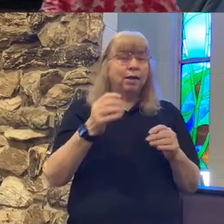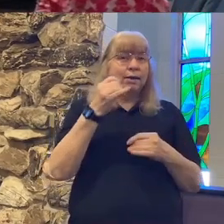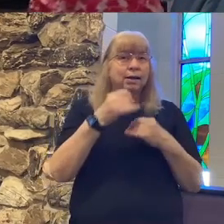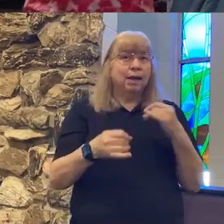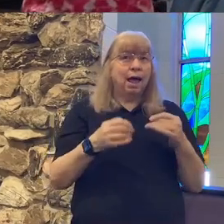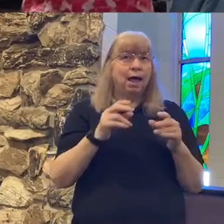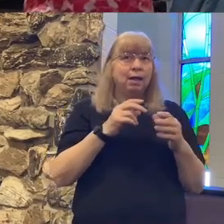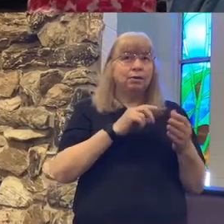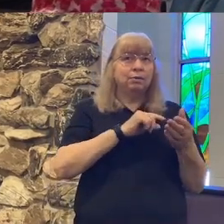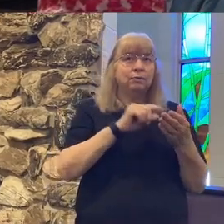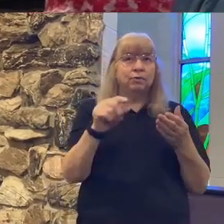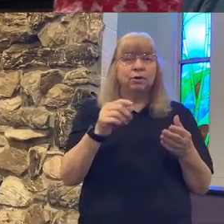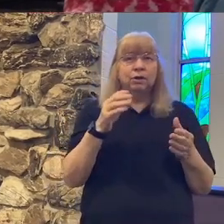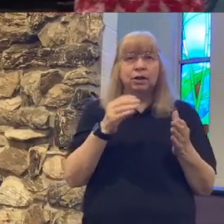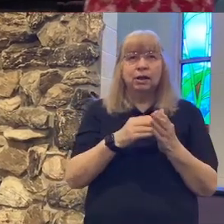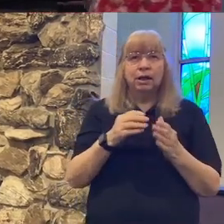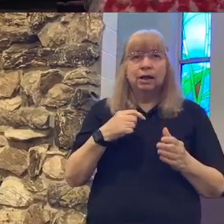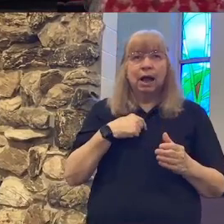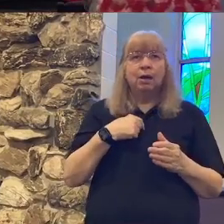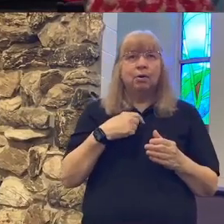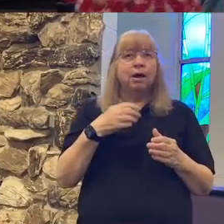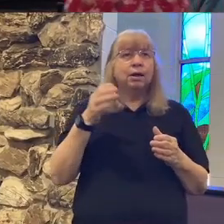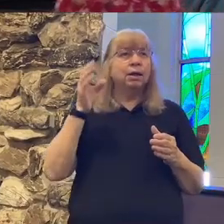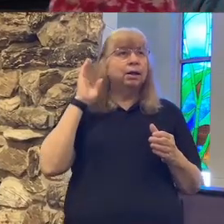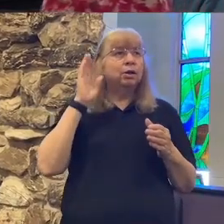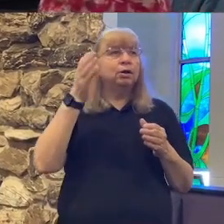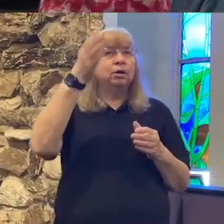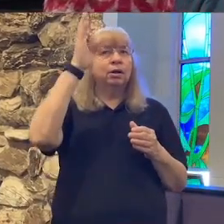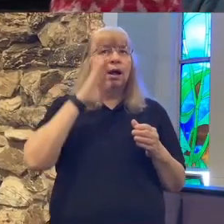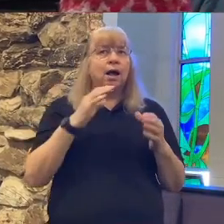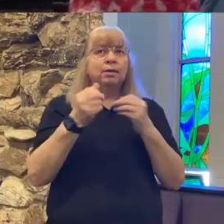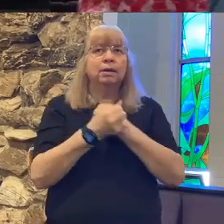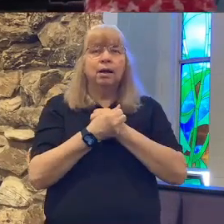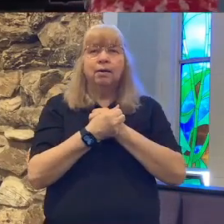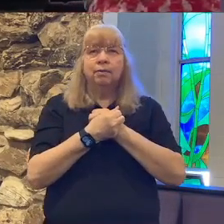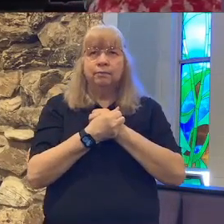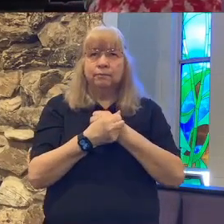sneaking in, because I really want to hear that God's love.